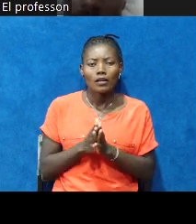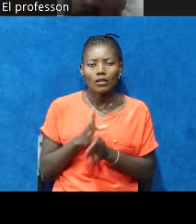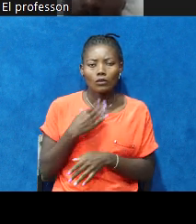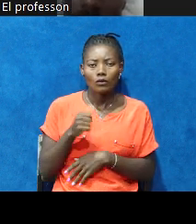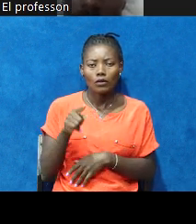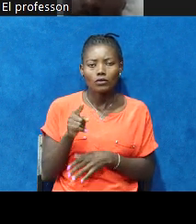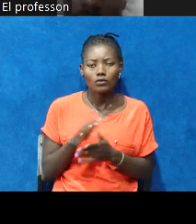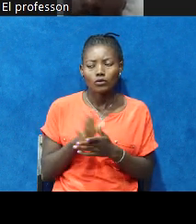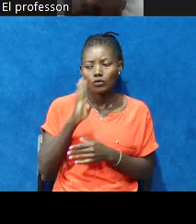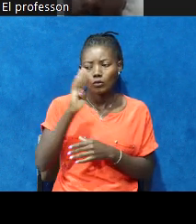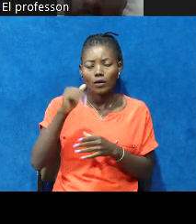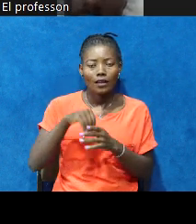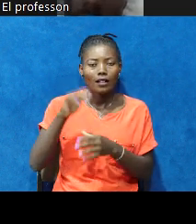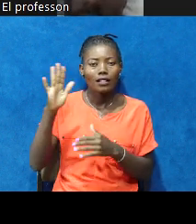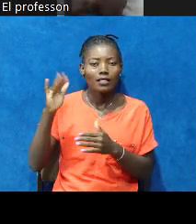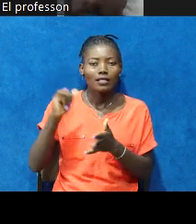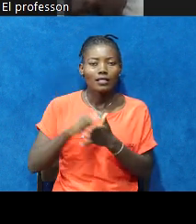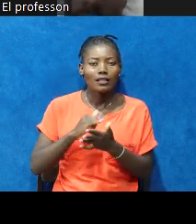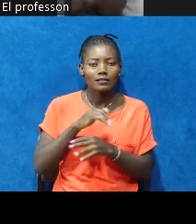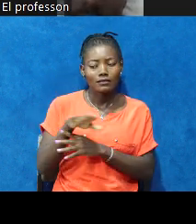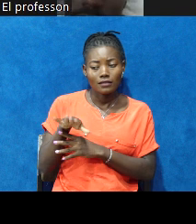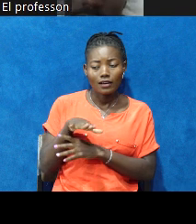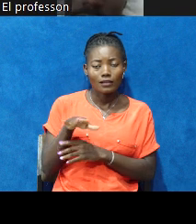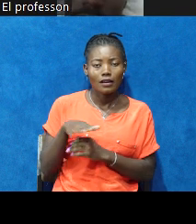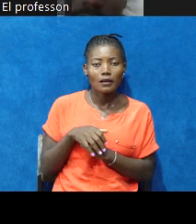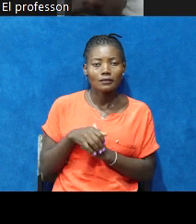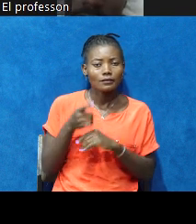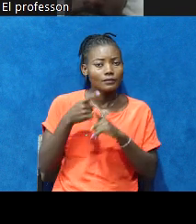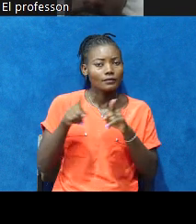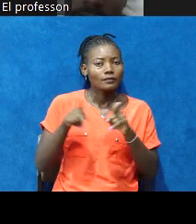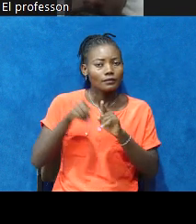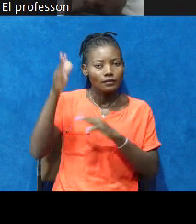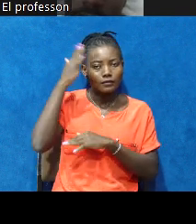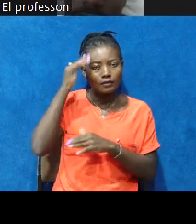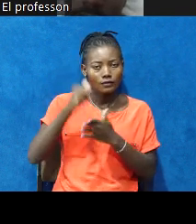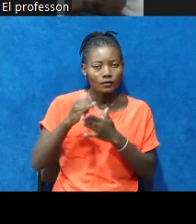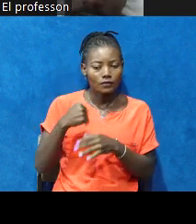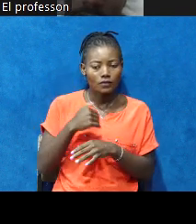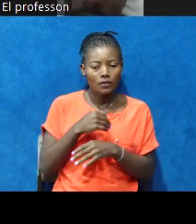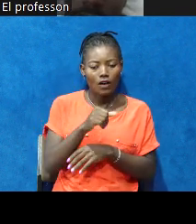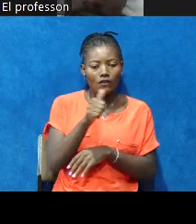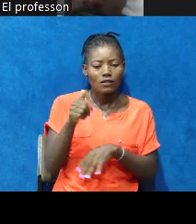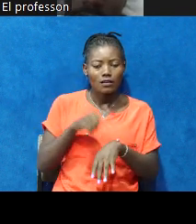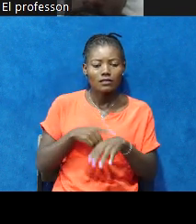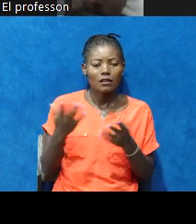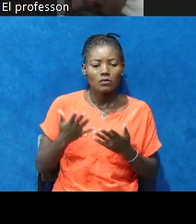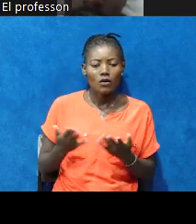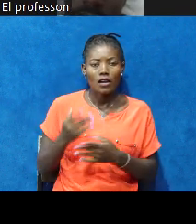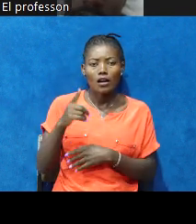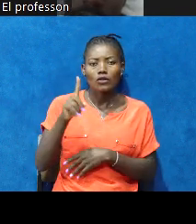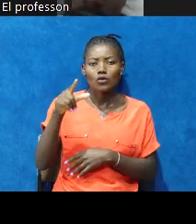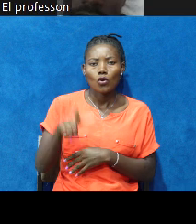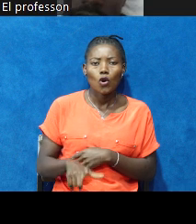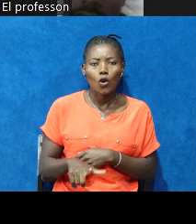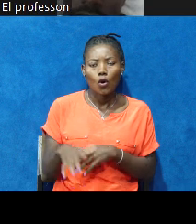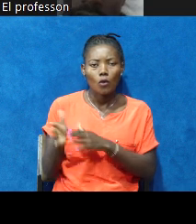be in that section, but also knowing that there'll be times where you're low